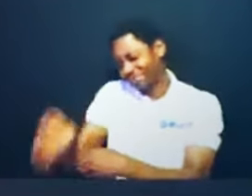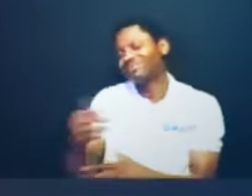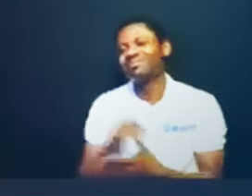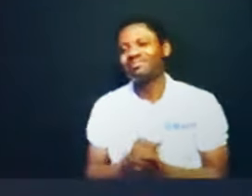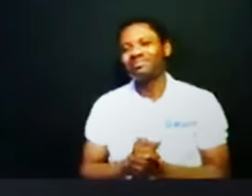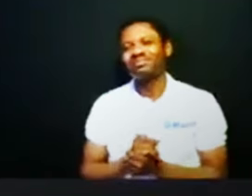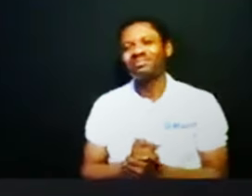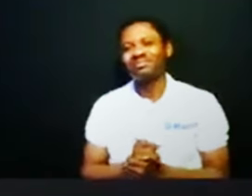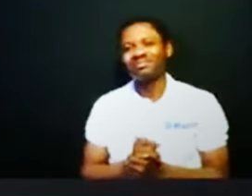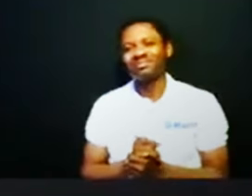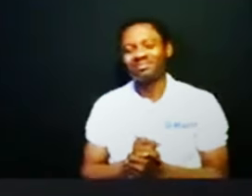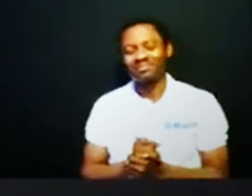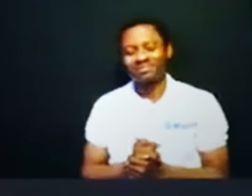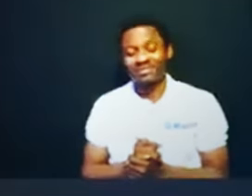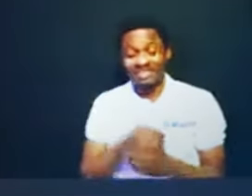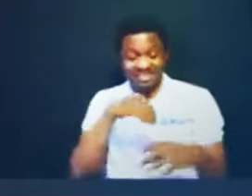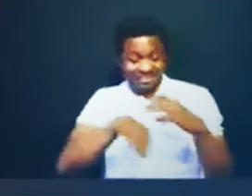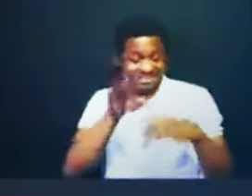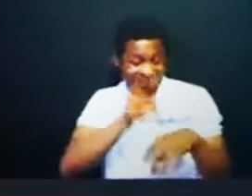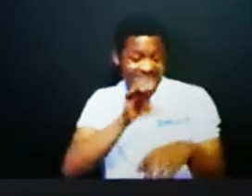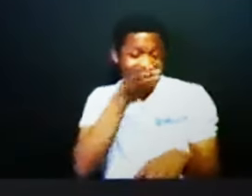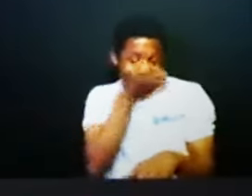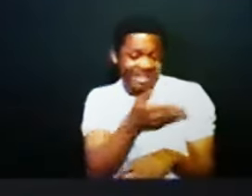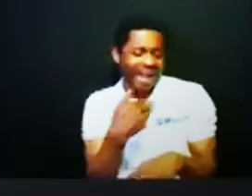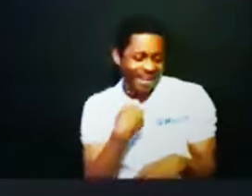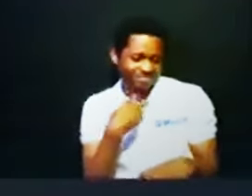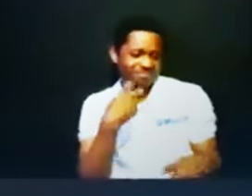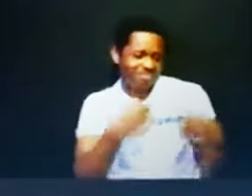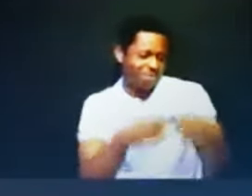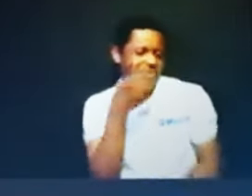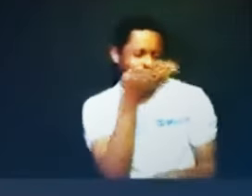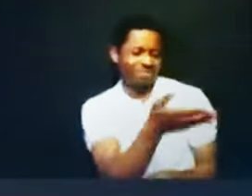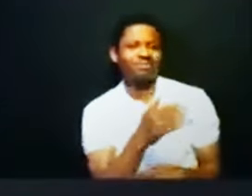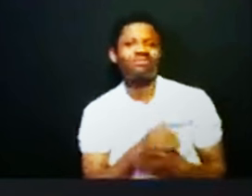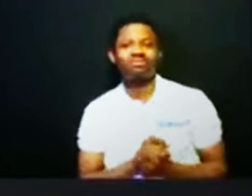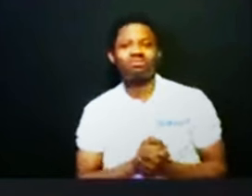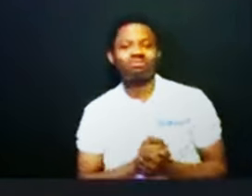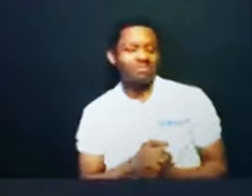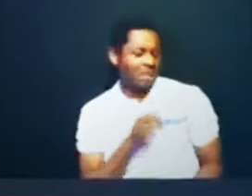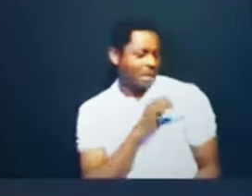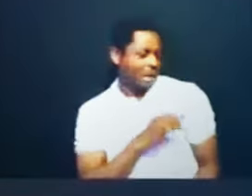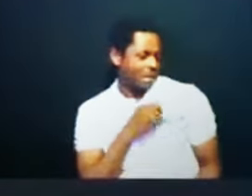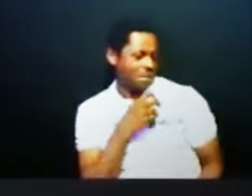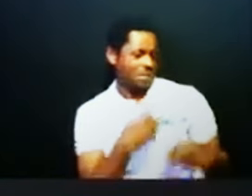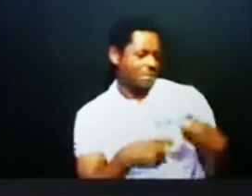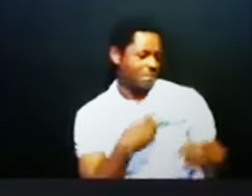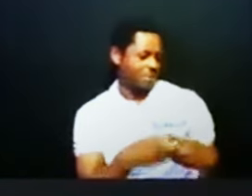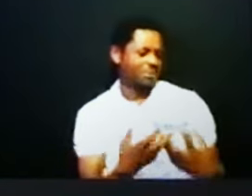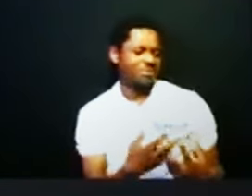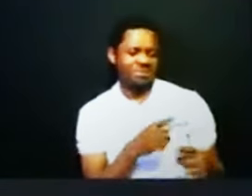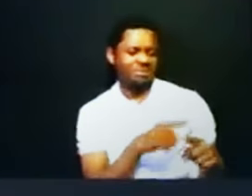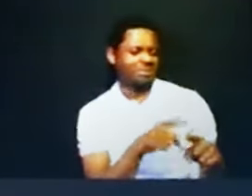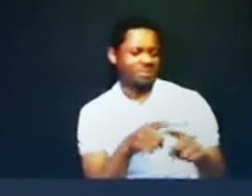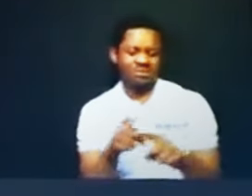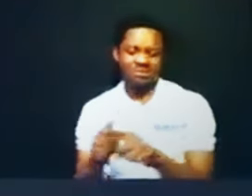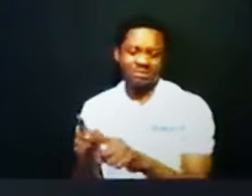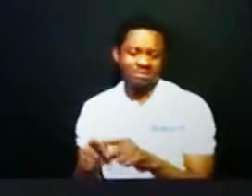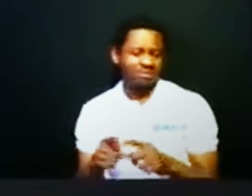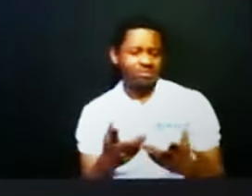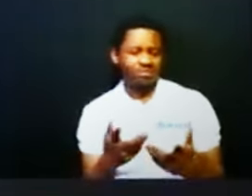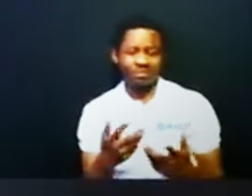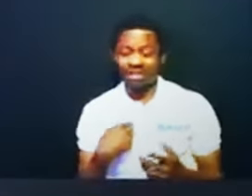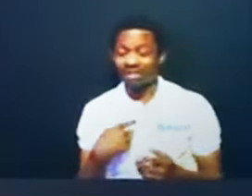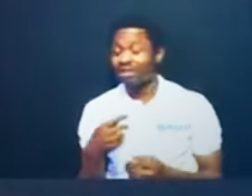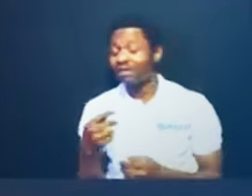and even in the church there are issues, character issues and many other issues that